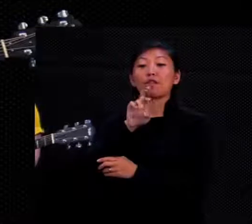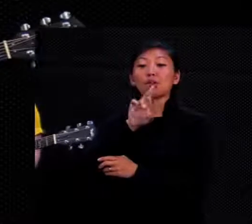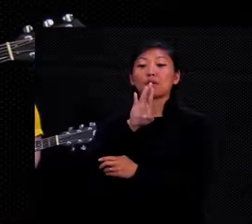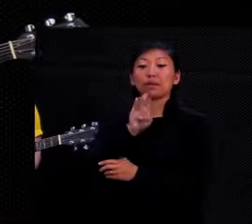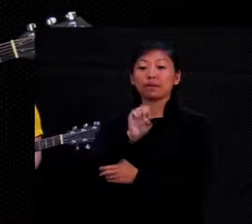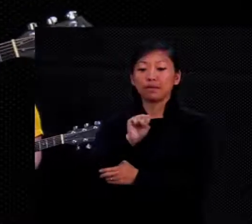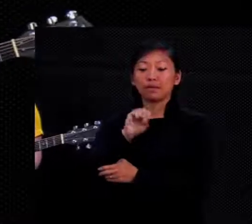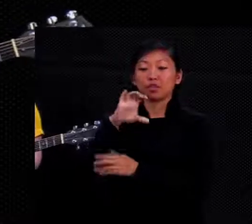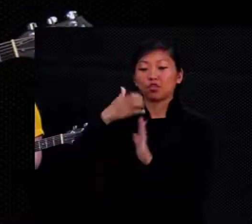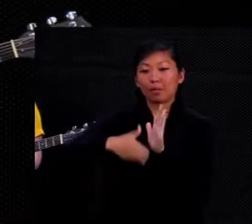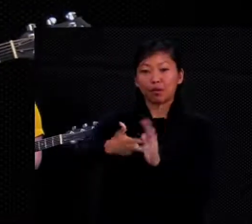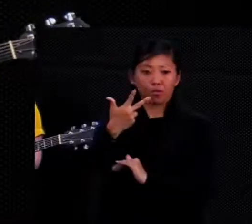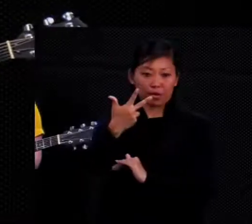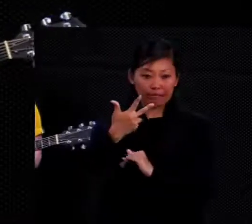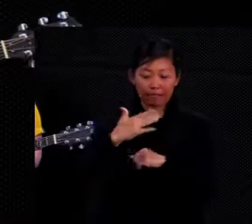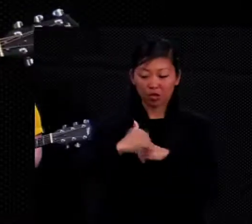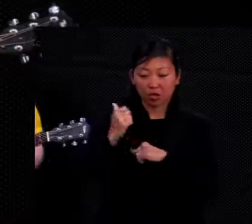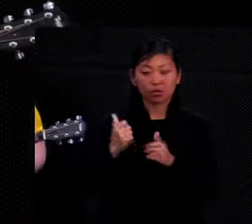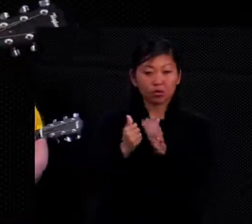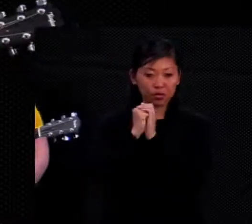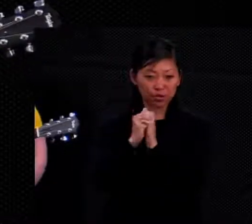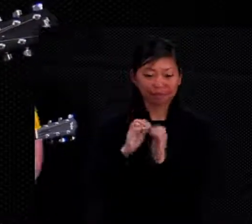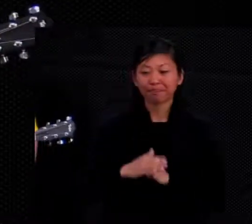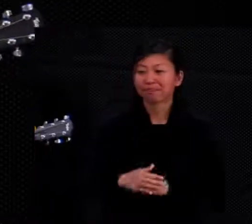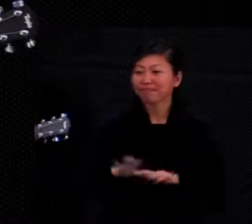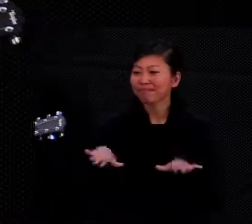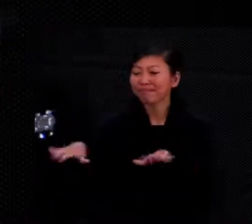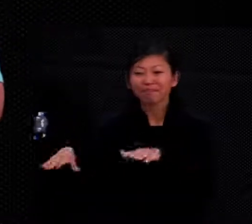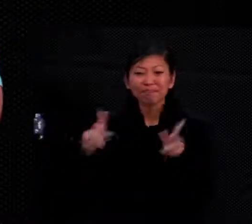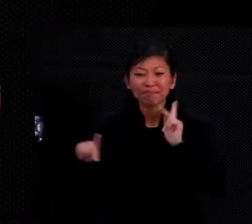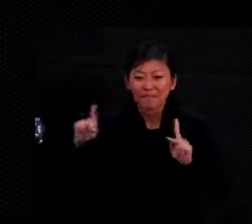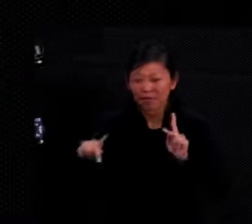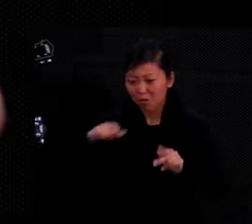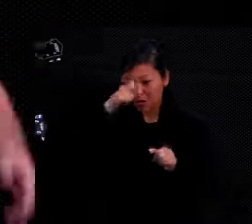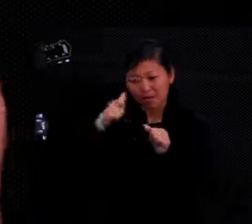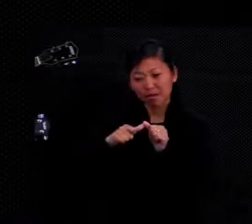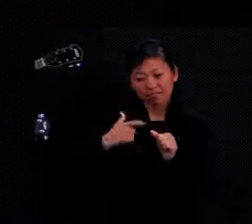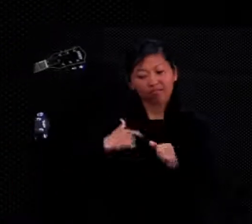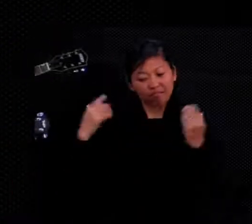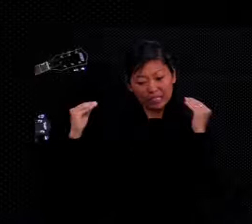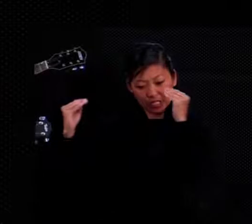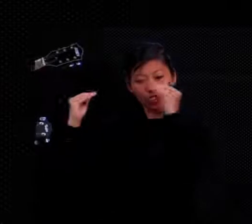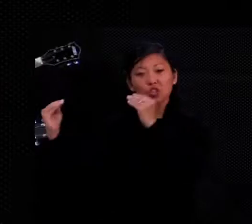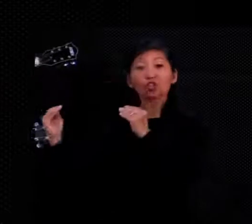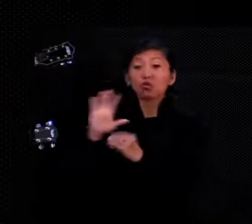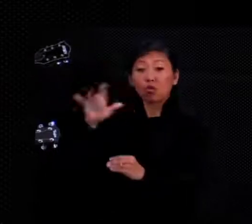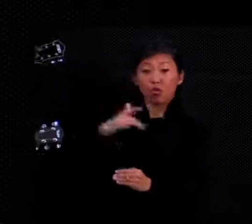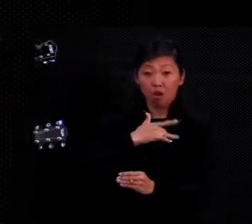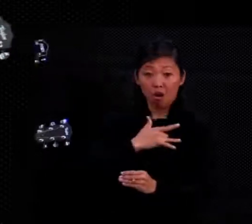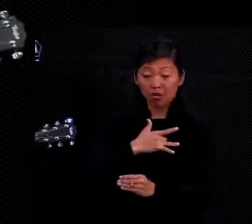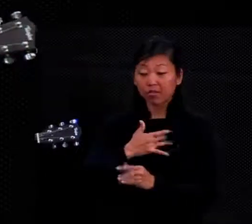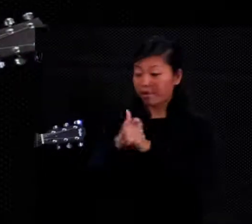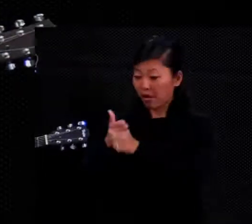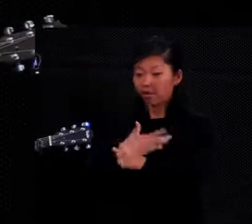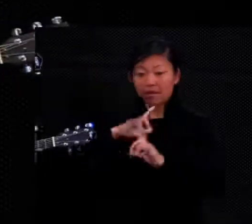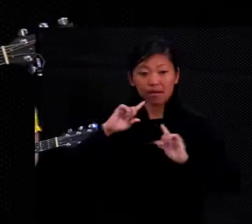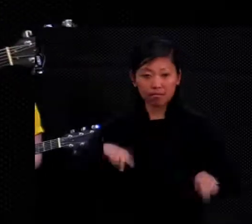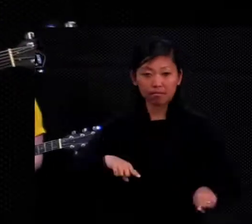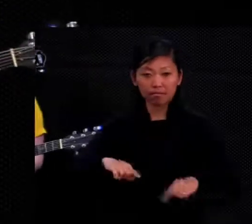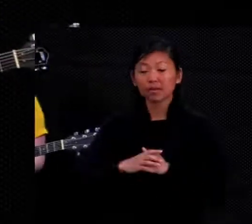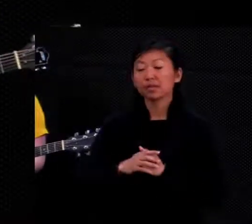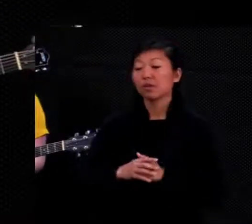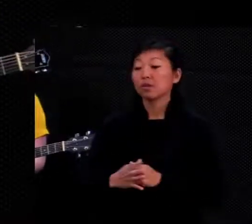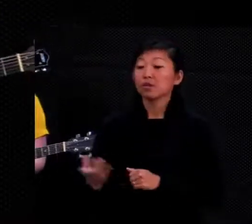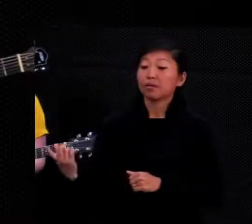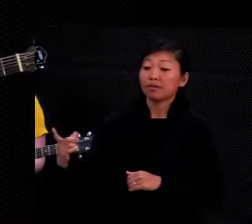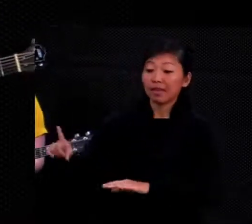morning as our call to worship. My son, do not forget my teaching, but let your heart keep my commandments. For length of days and years